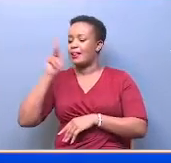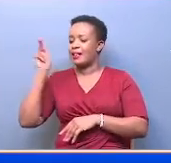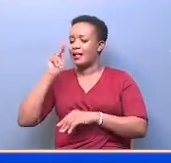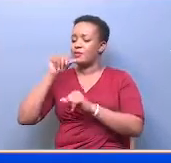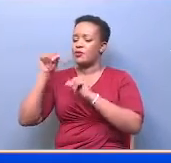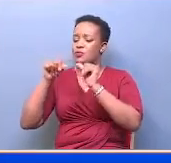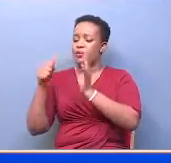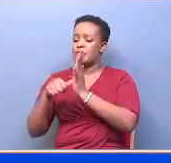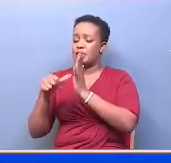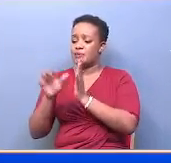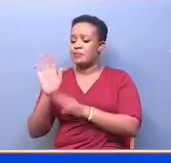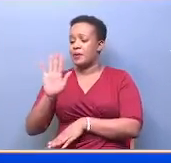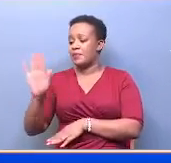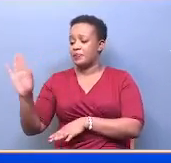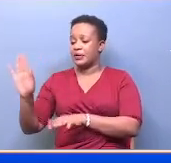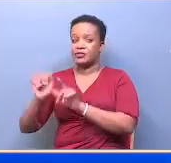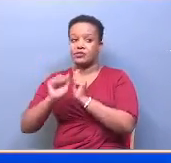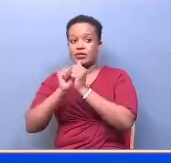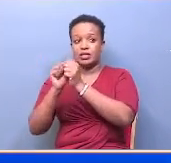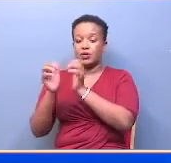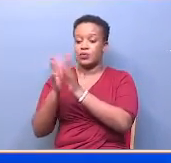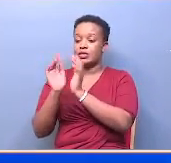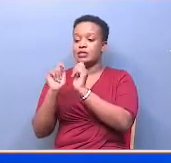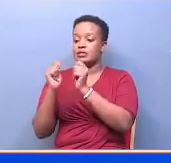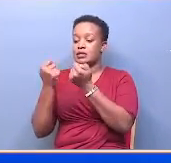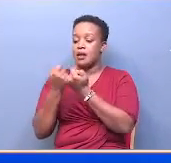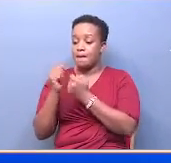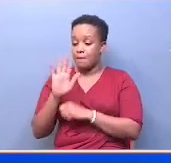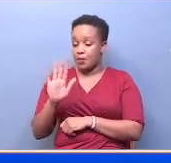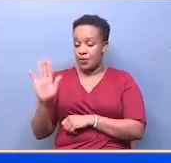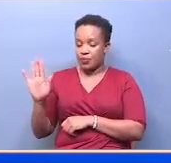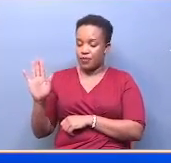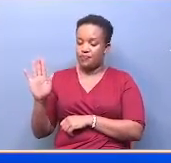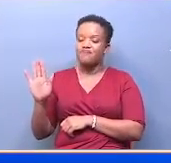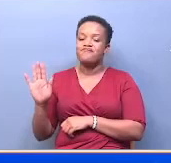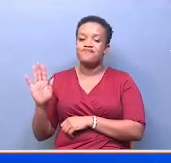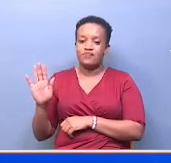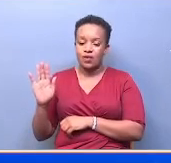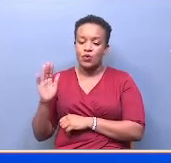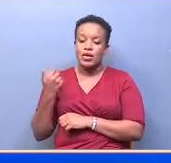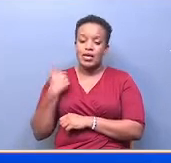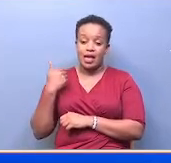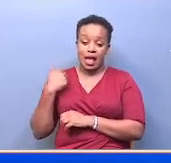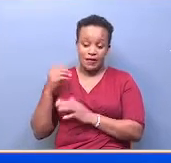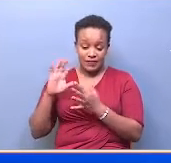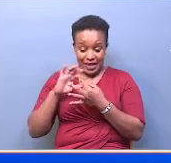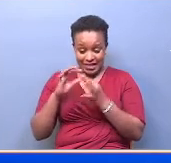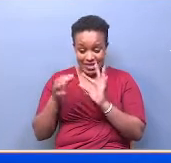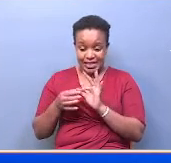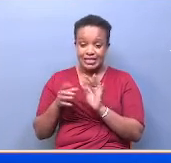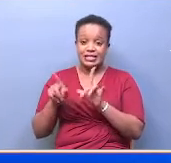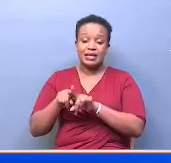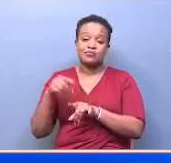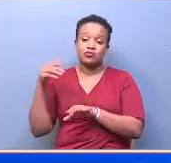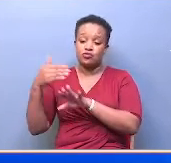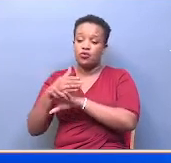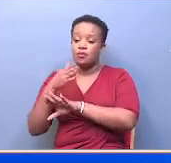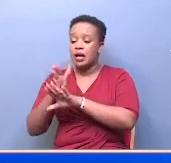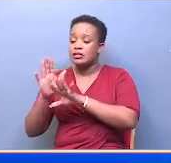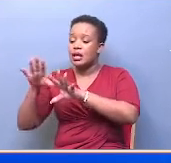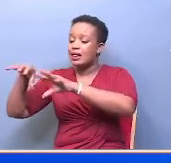Ruto and his team. Unapata kwamba kuna wakatel ama mabwenyenye ambao wameshikilia